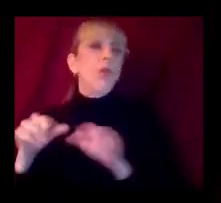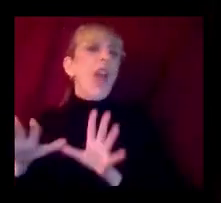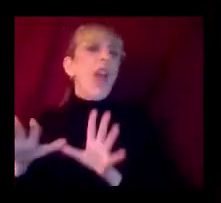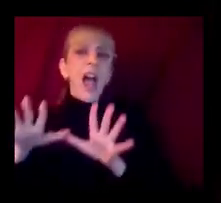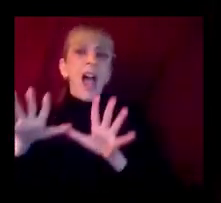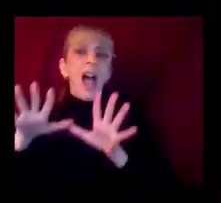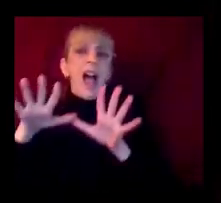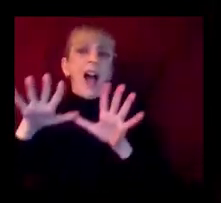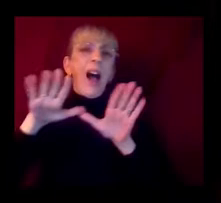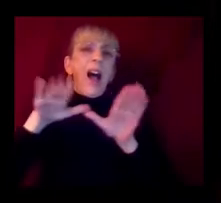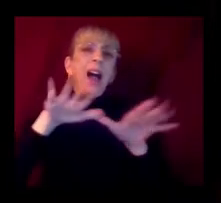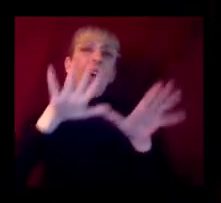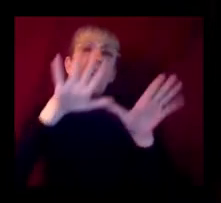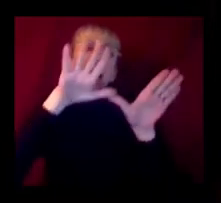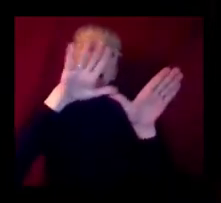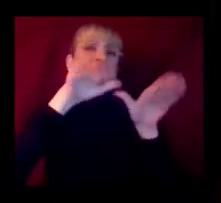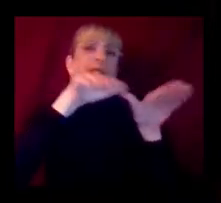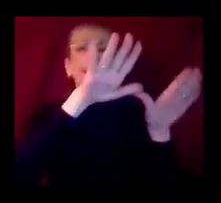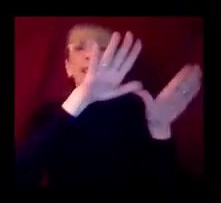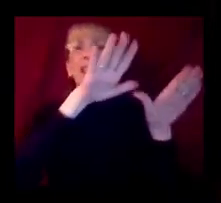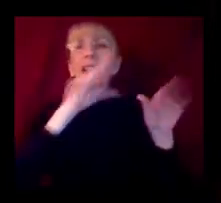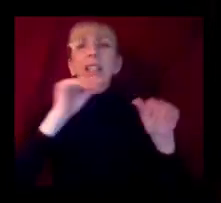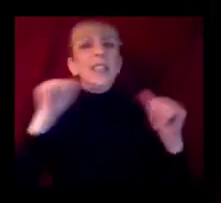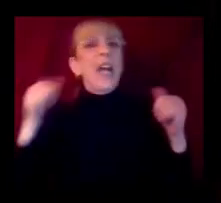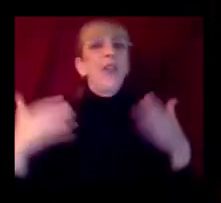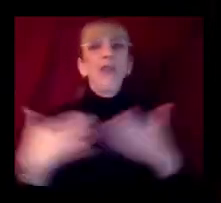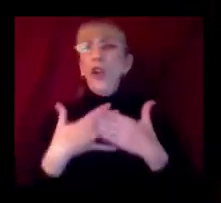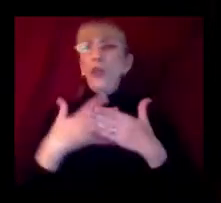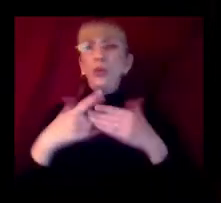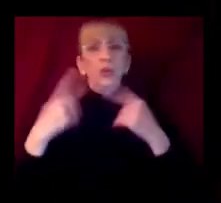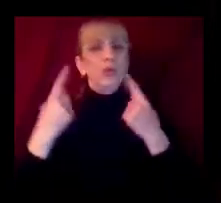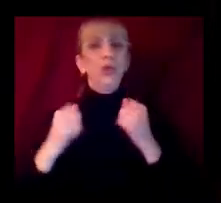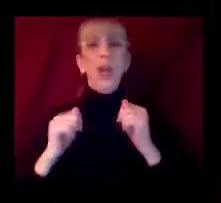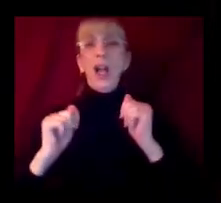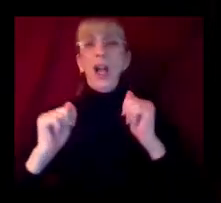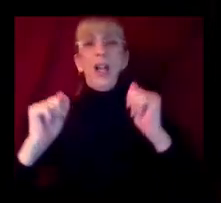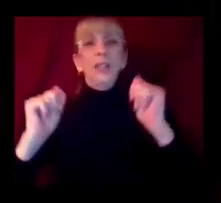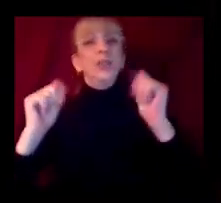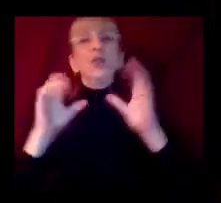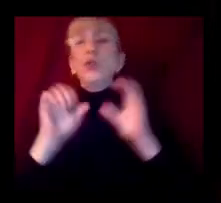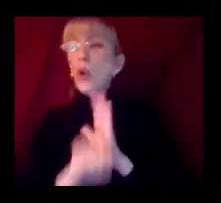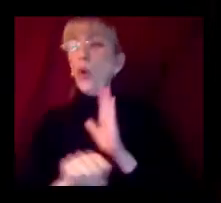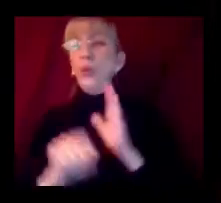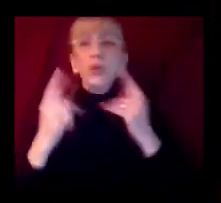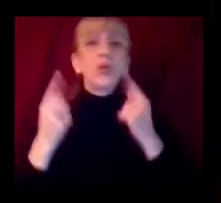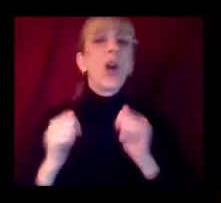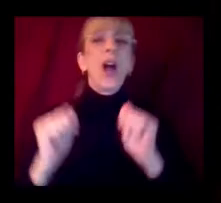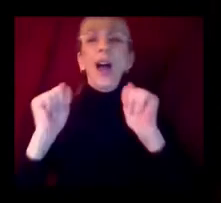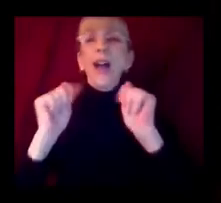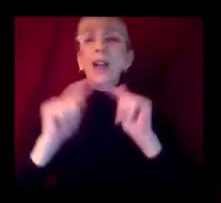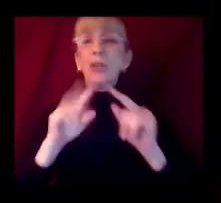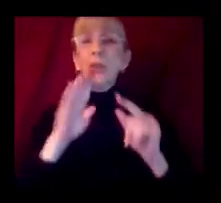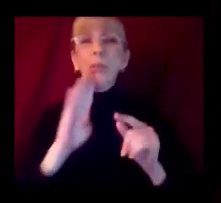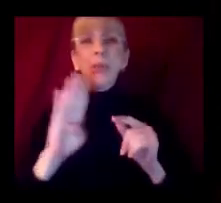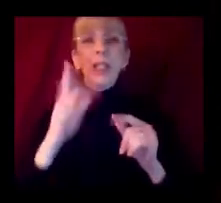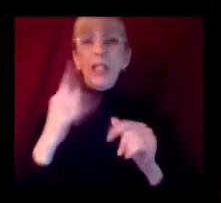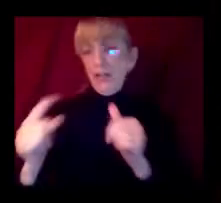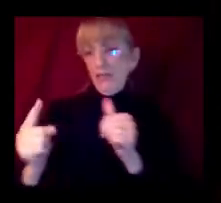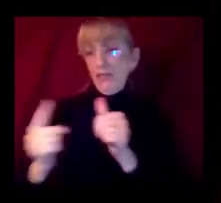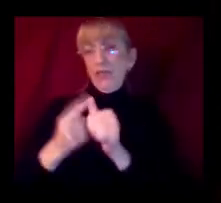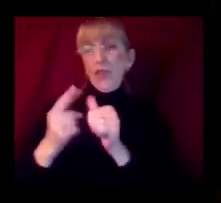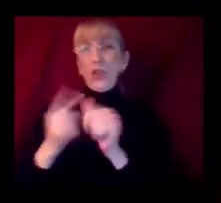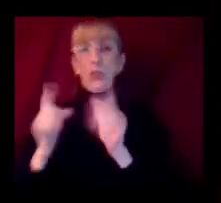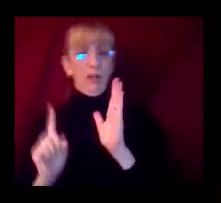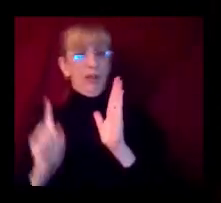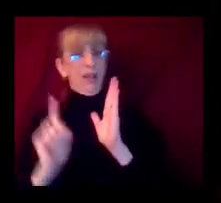and not afraid to try. So try to be the first one up